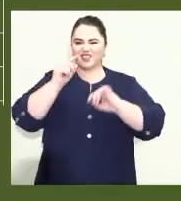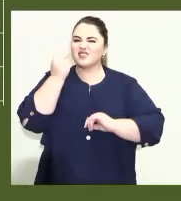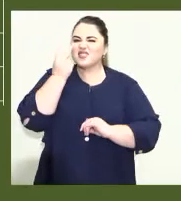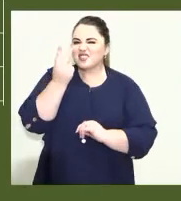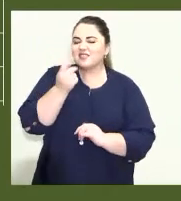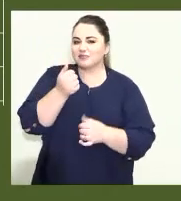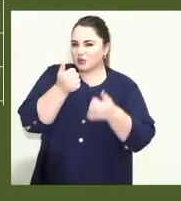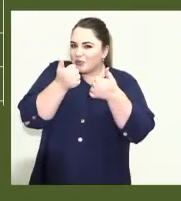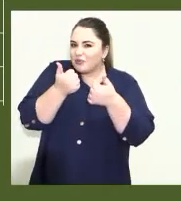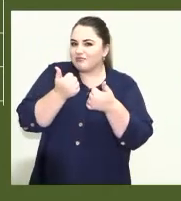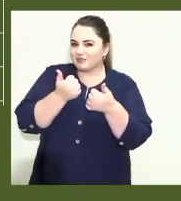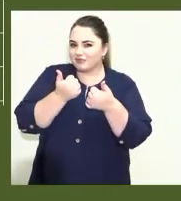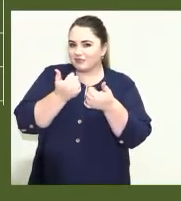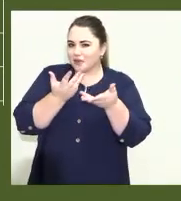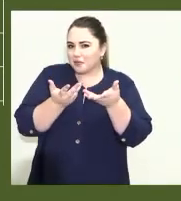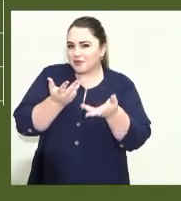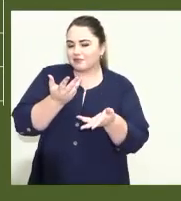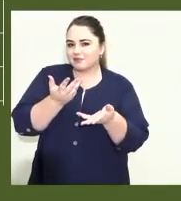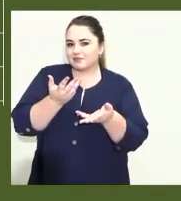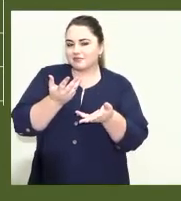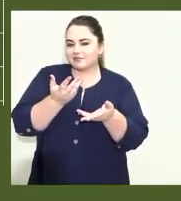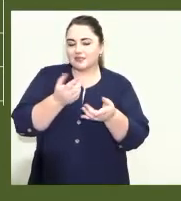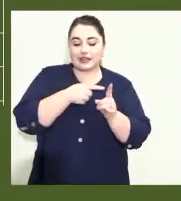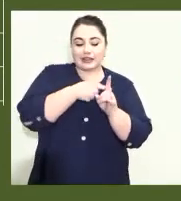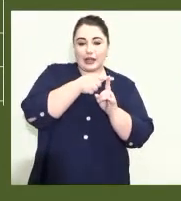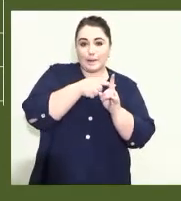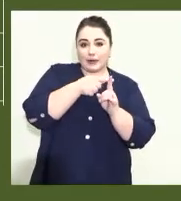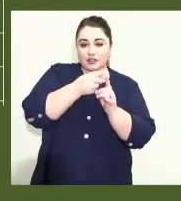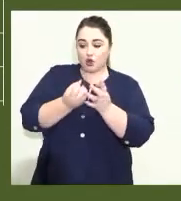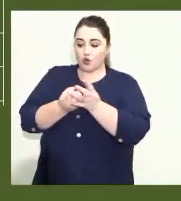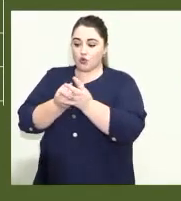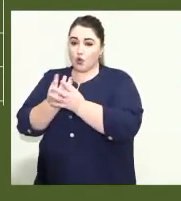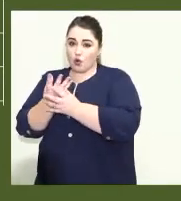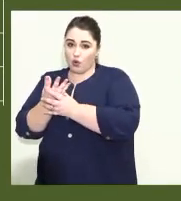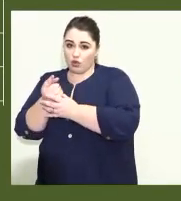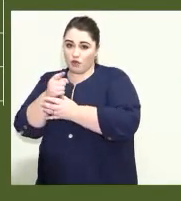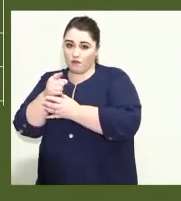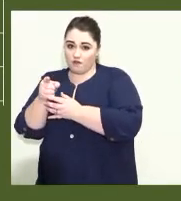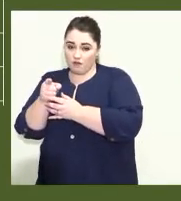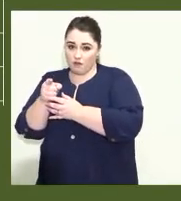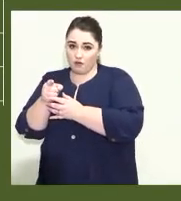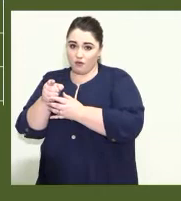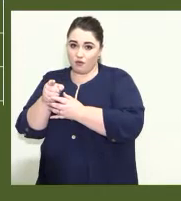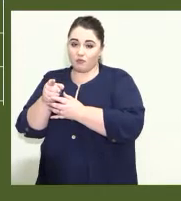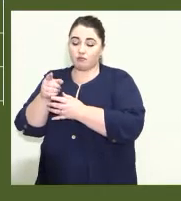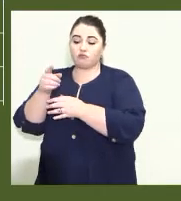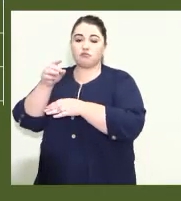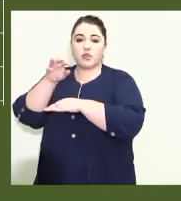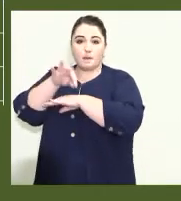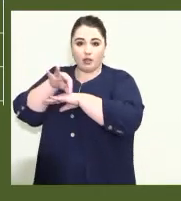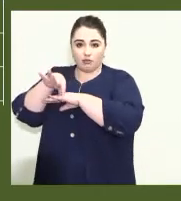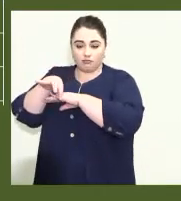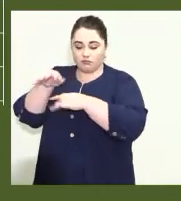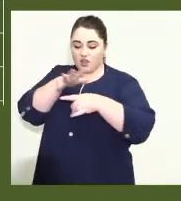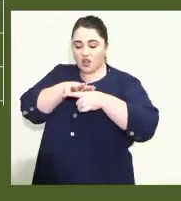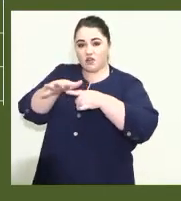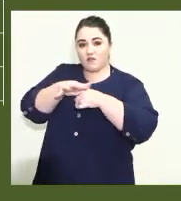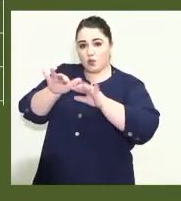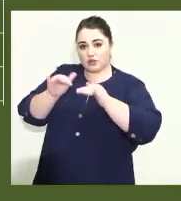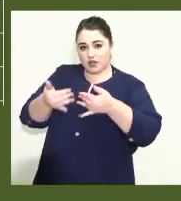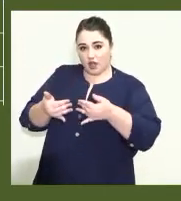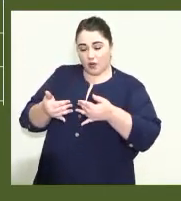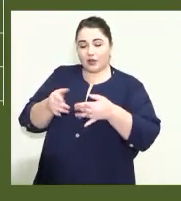heading. Do you think it's a good heading? The influence of temperature on the growth of Pisum sativum, which are the pea